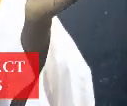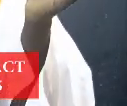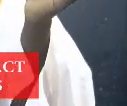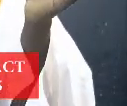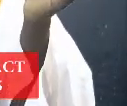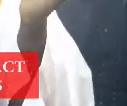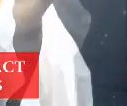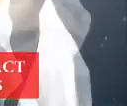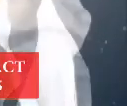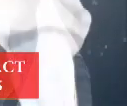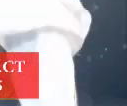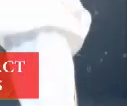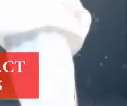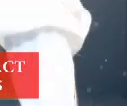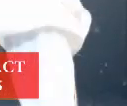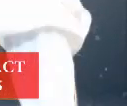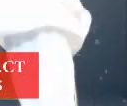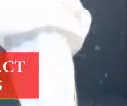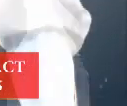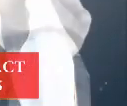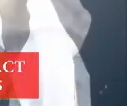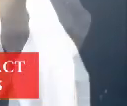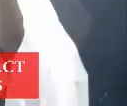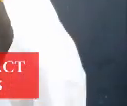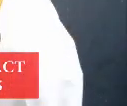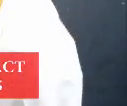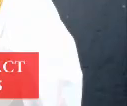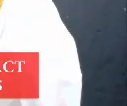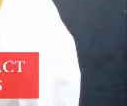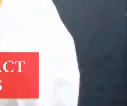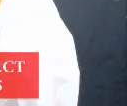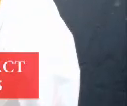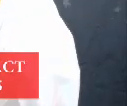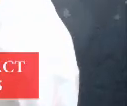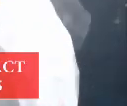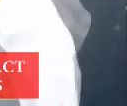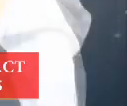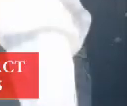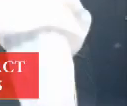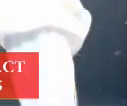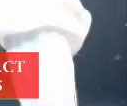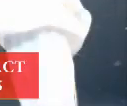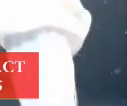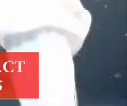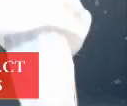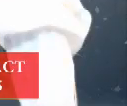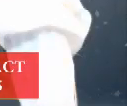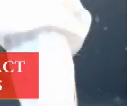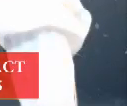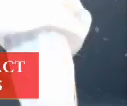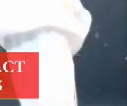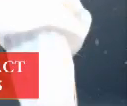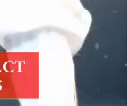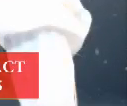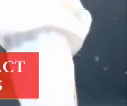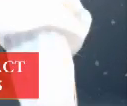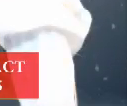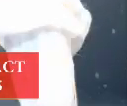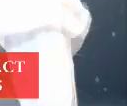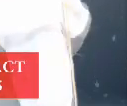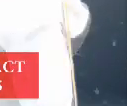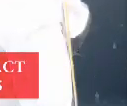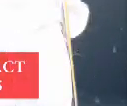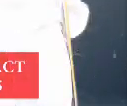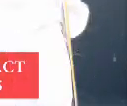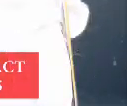moromam. Baye Dame am na koo tiit na lool ci diggante ak boromam mbaa du yàqu yi. diggante du fi yàqoo diggante dina ko defar